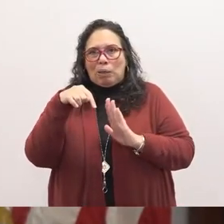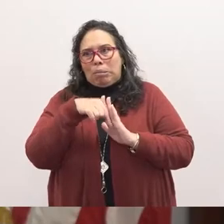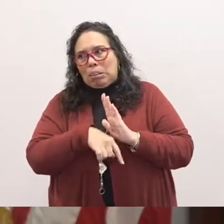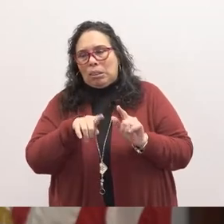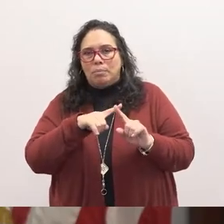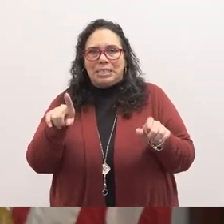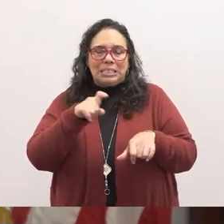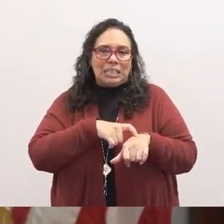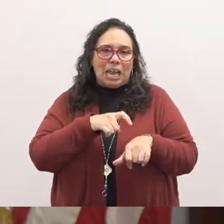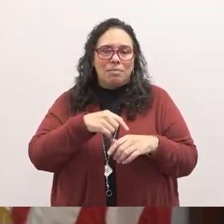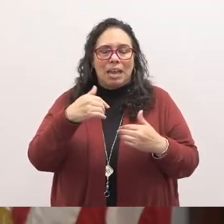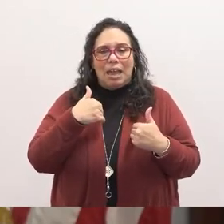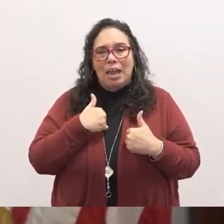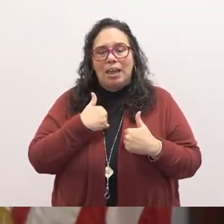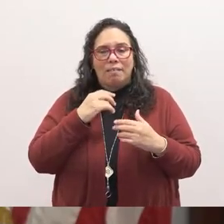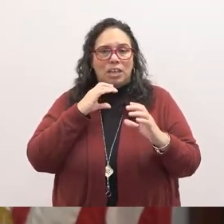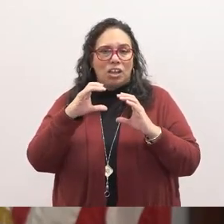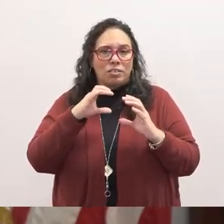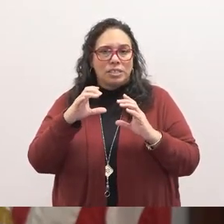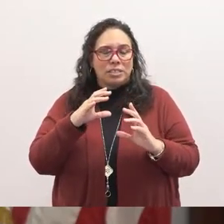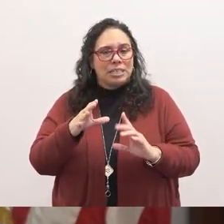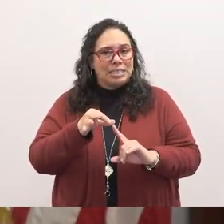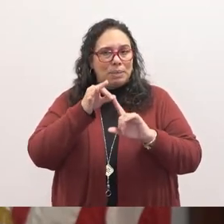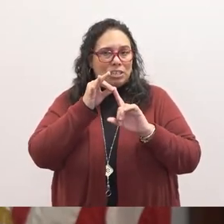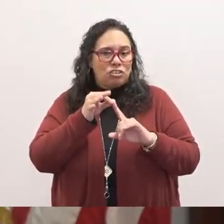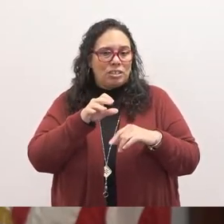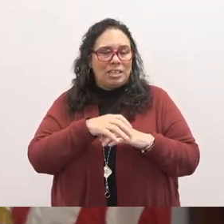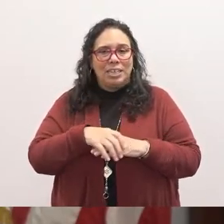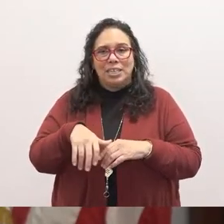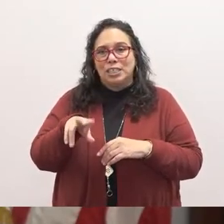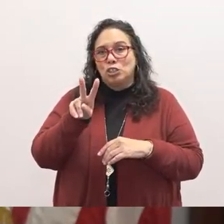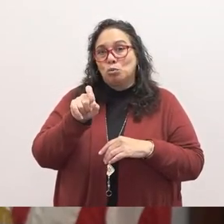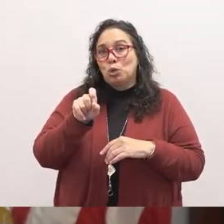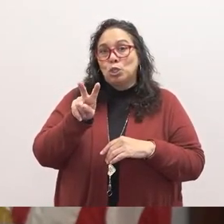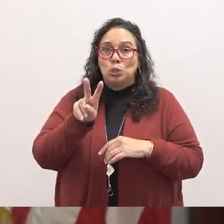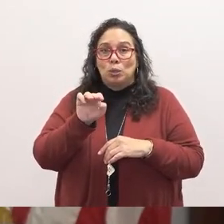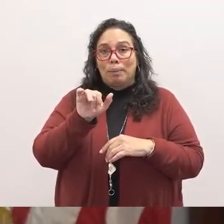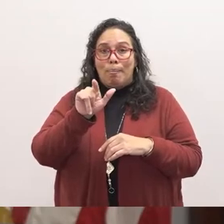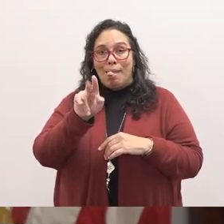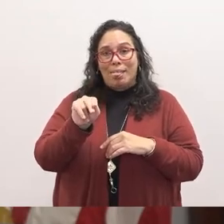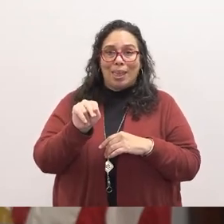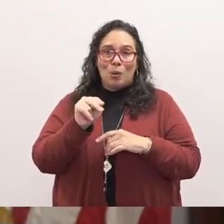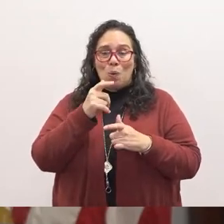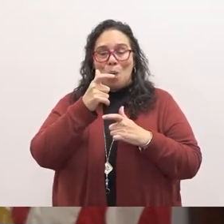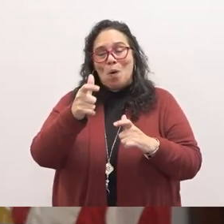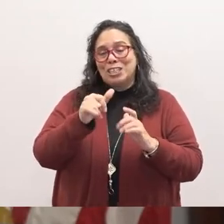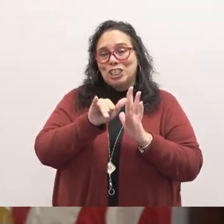conversations, especially for community members, all 2.2 million of them, Mr. Miller, that are watching tonight.